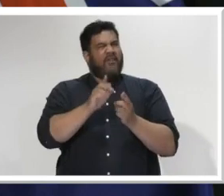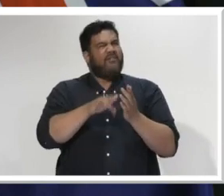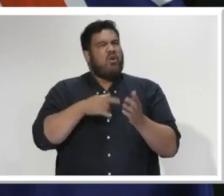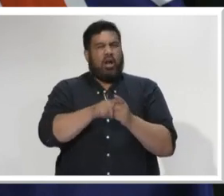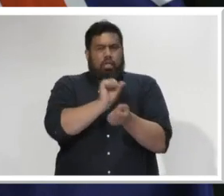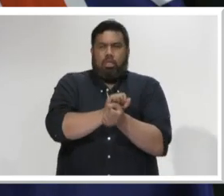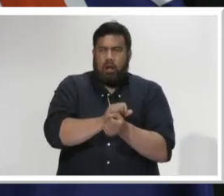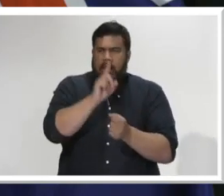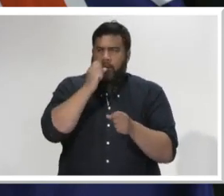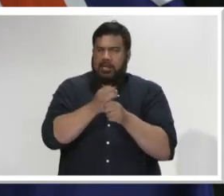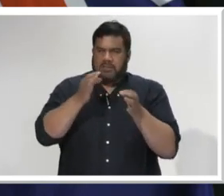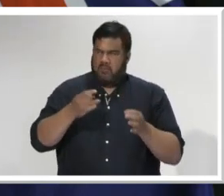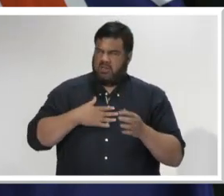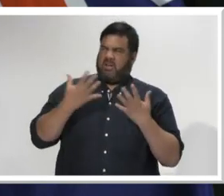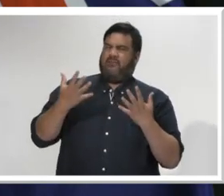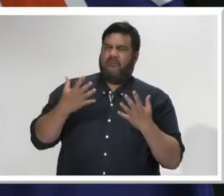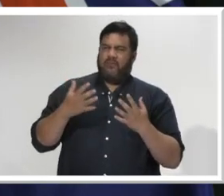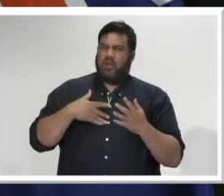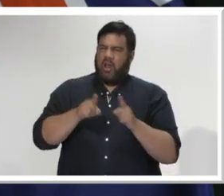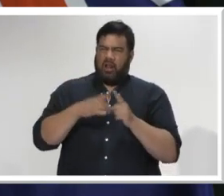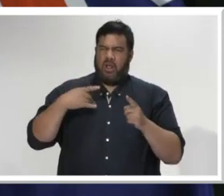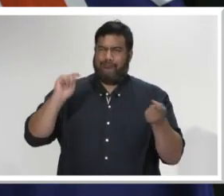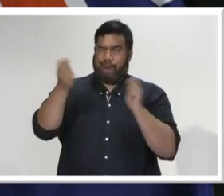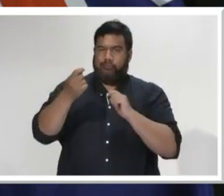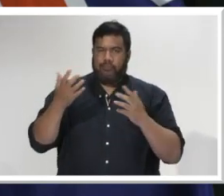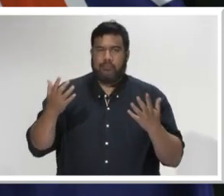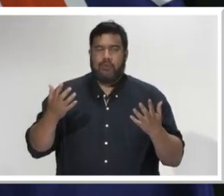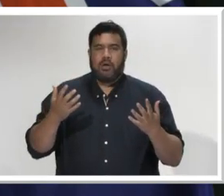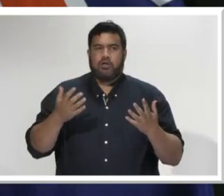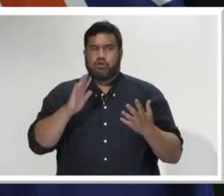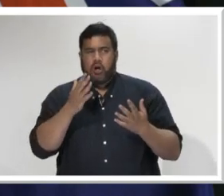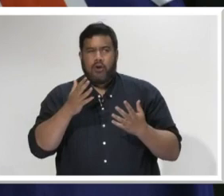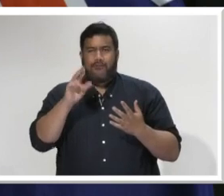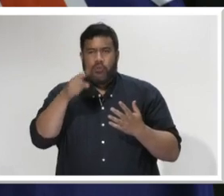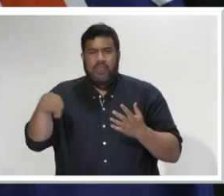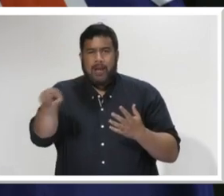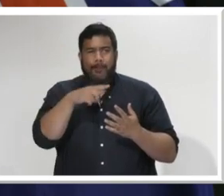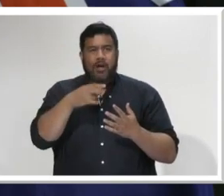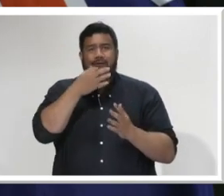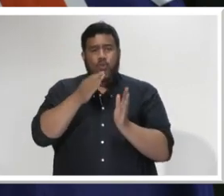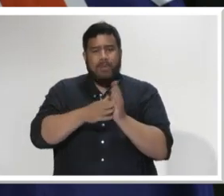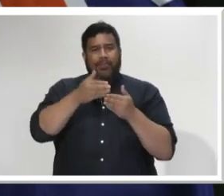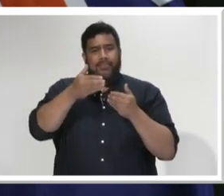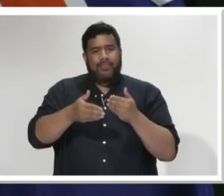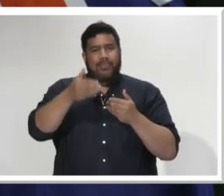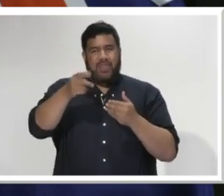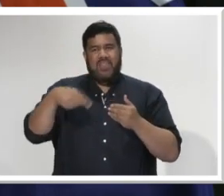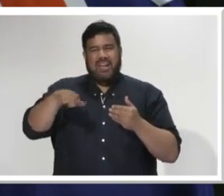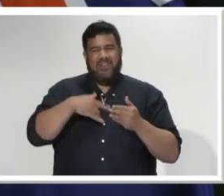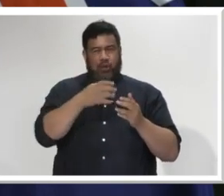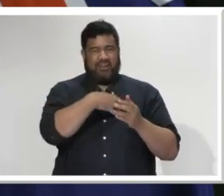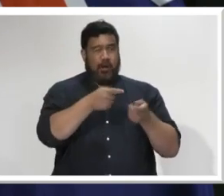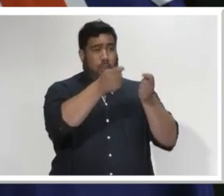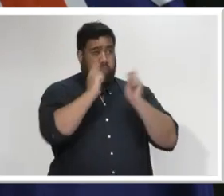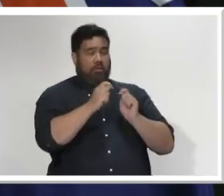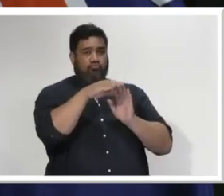ruling is perpetuated. What do you say to them, and can you clarify what will likely be the position for them in the next few months? Yeah, and so while at alert